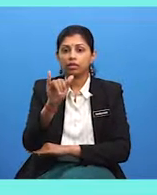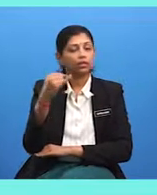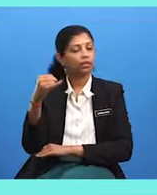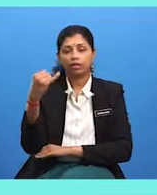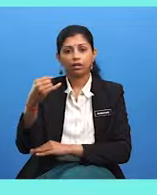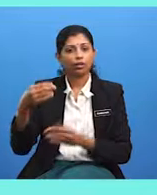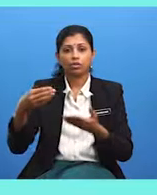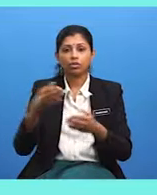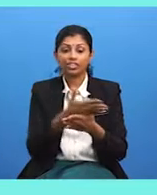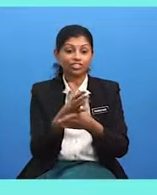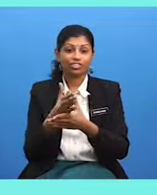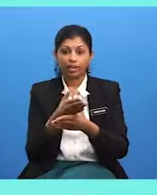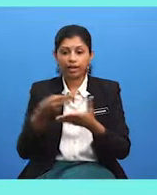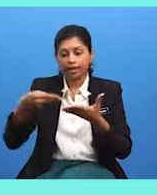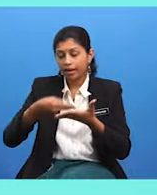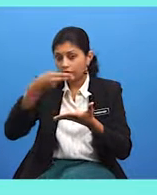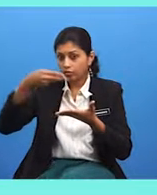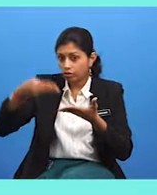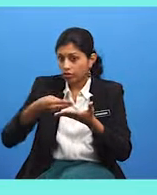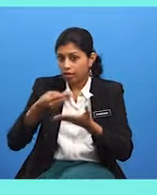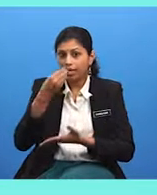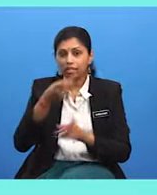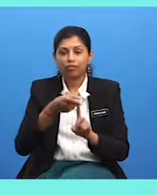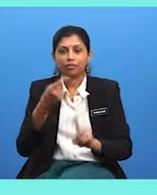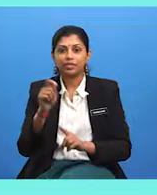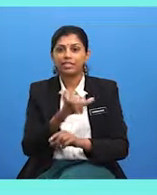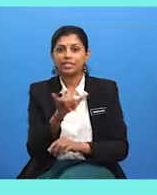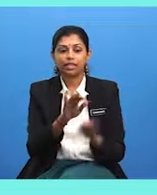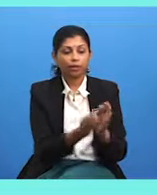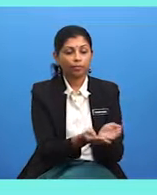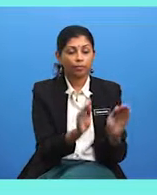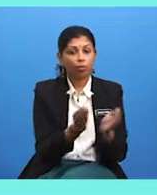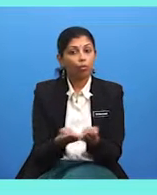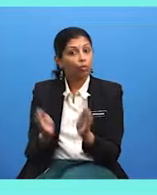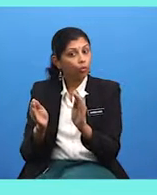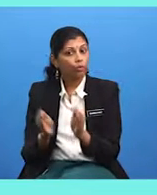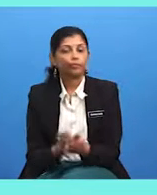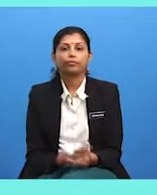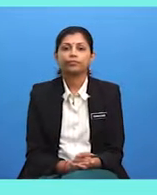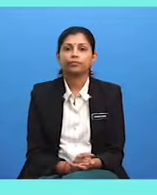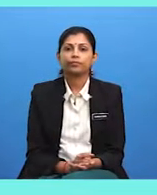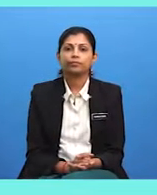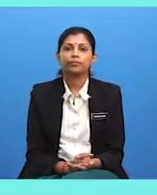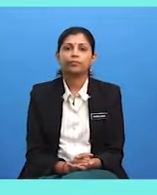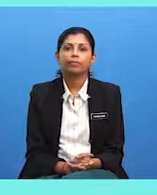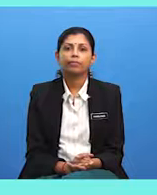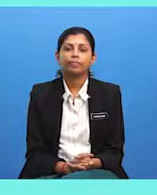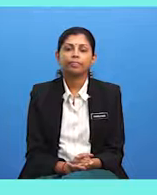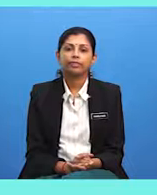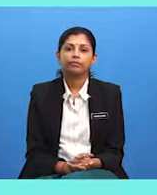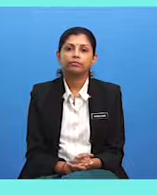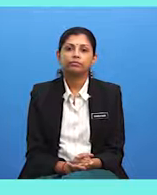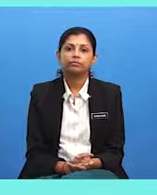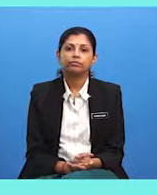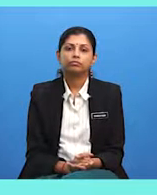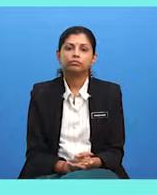share utensils or eat from the same bowls. Although the number of cases